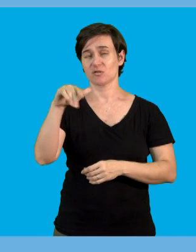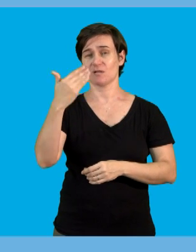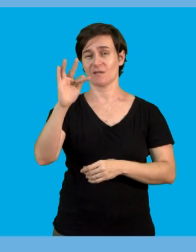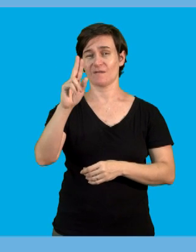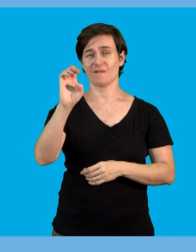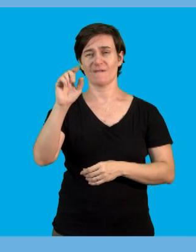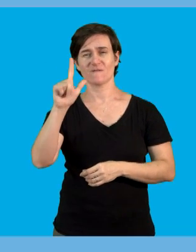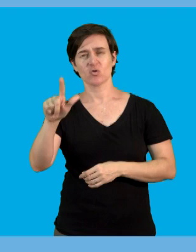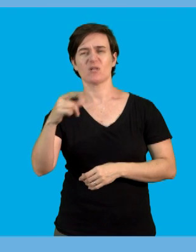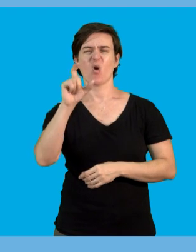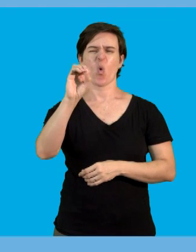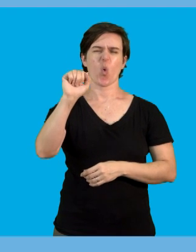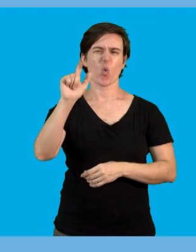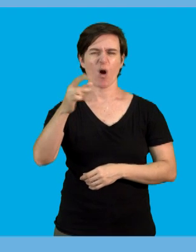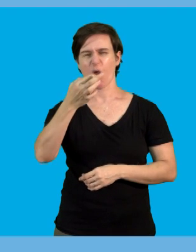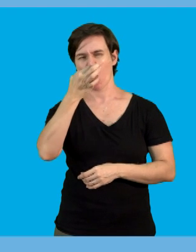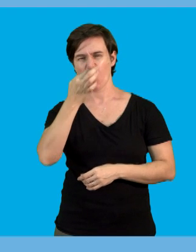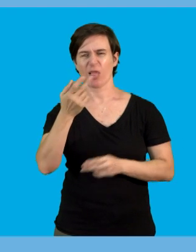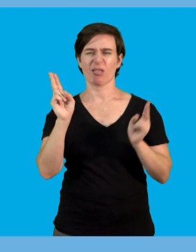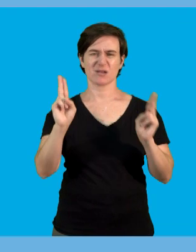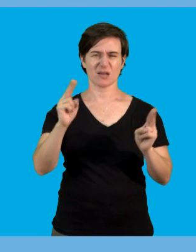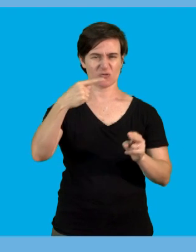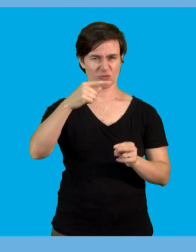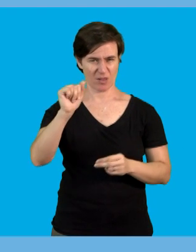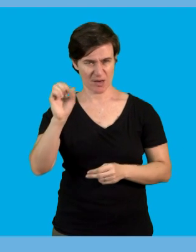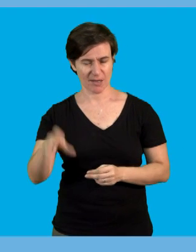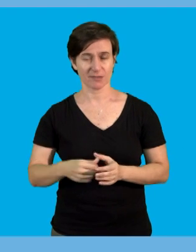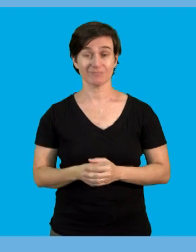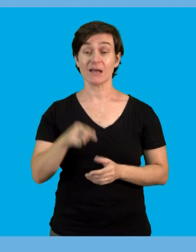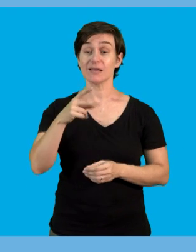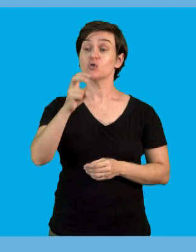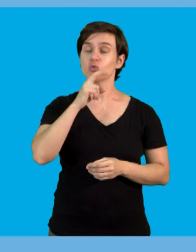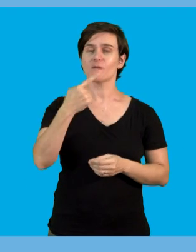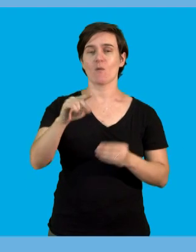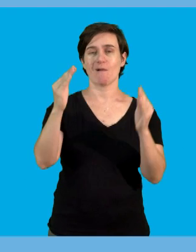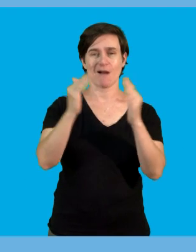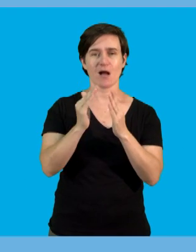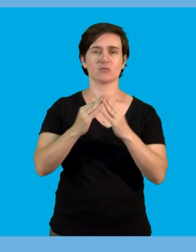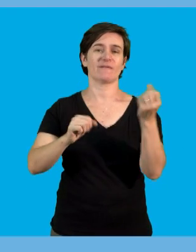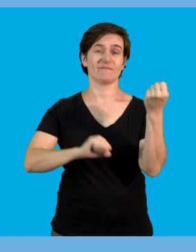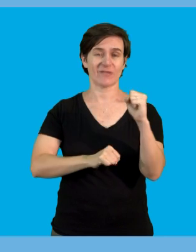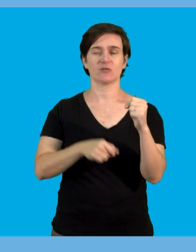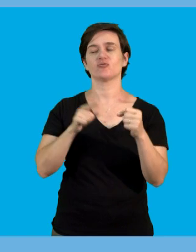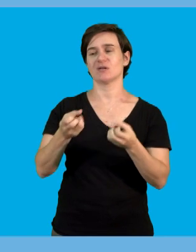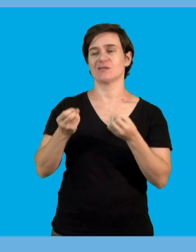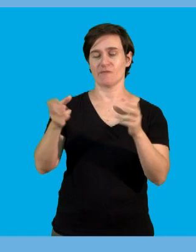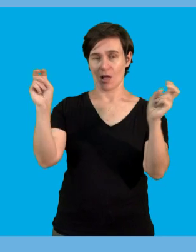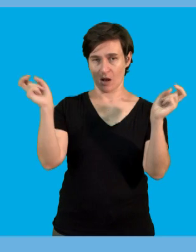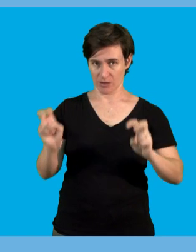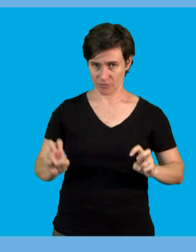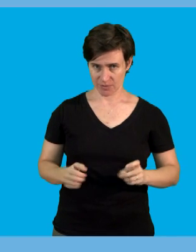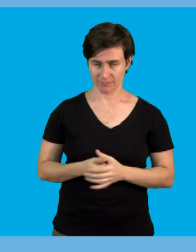as coal, oil, and natural gases. These are used to supply houses and factories with